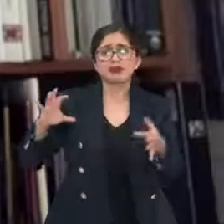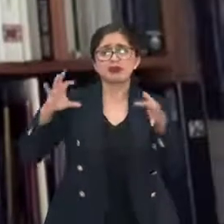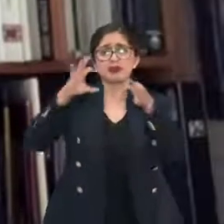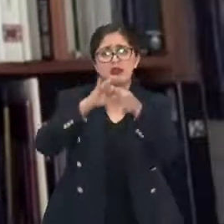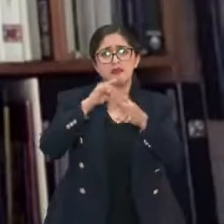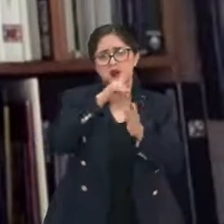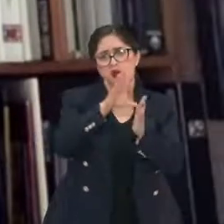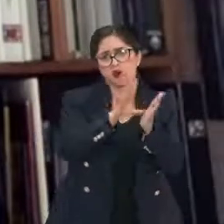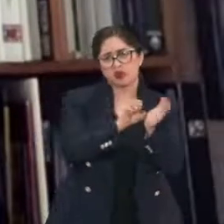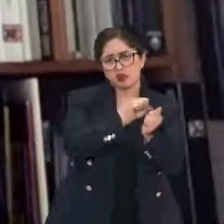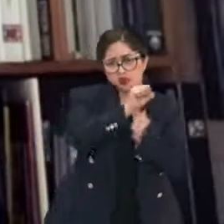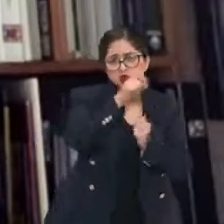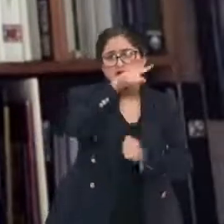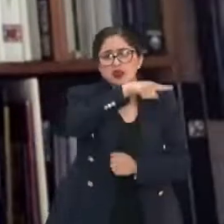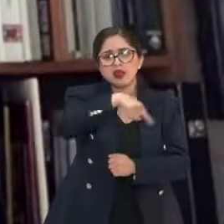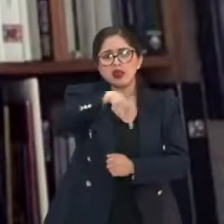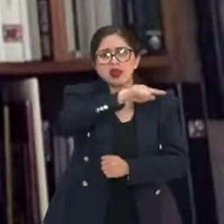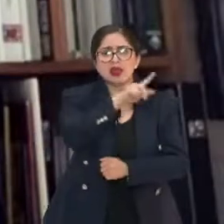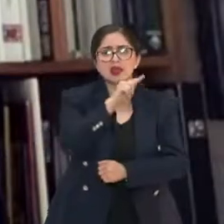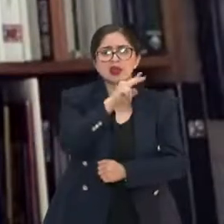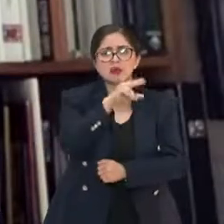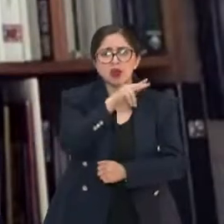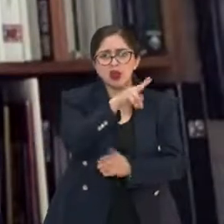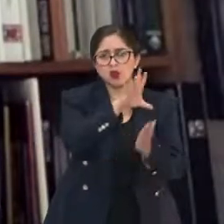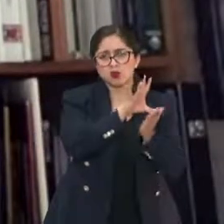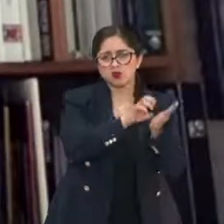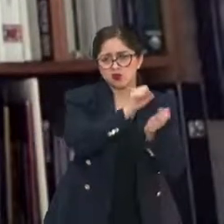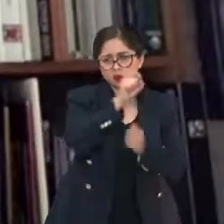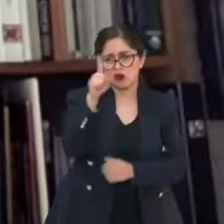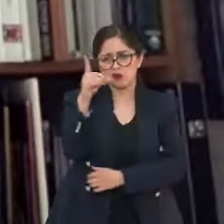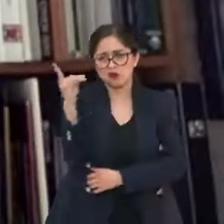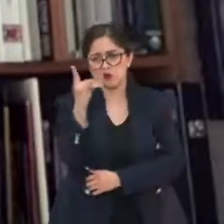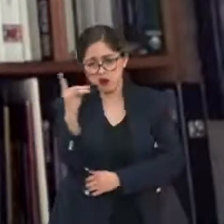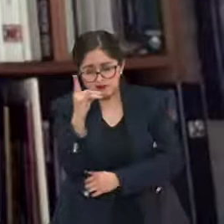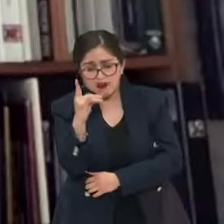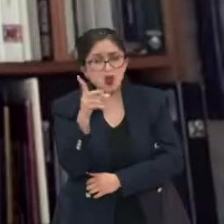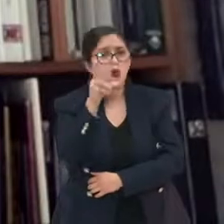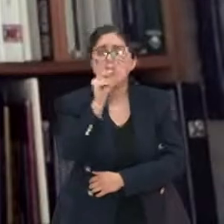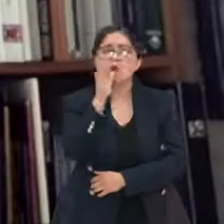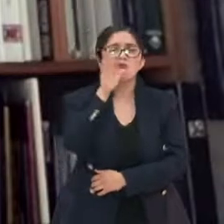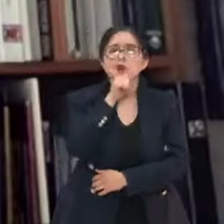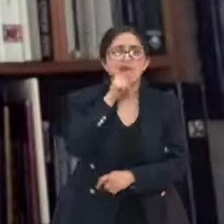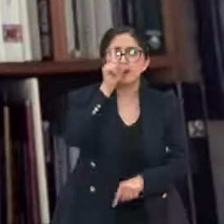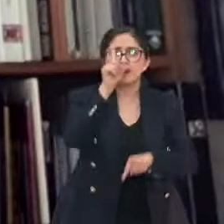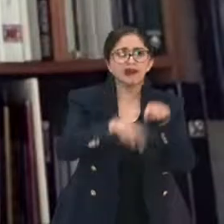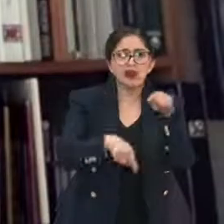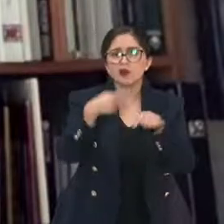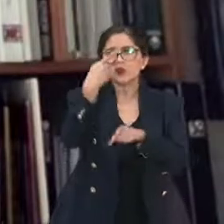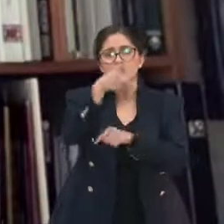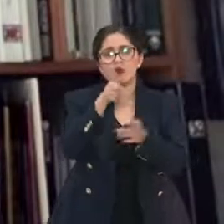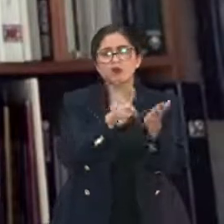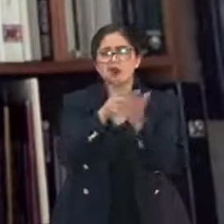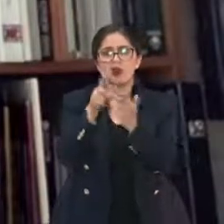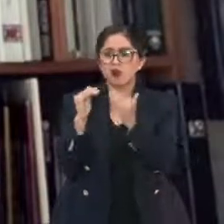that in the successional chain, according to the court of Bolivia,